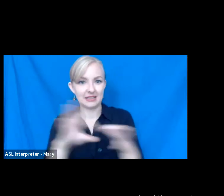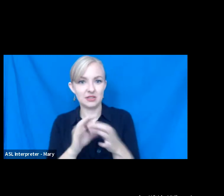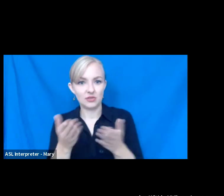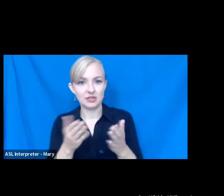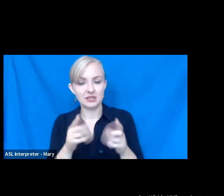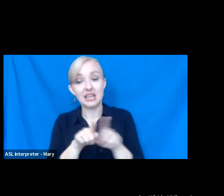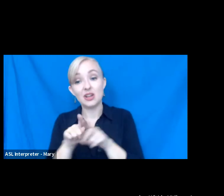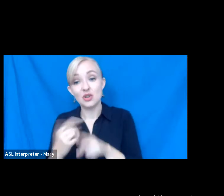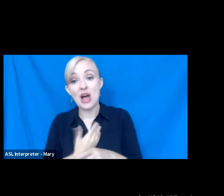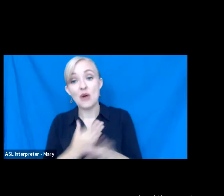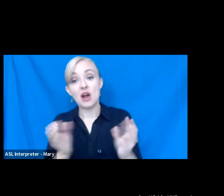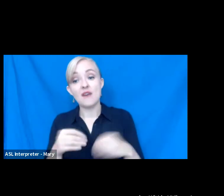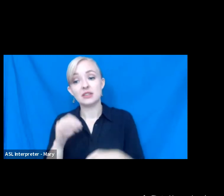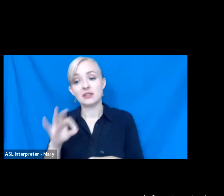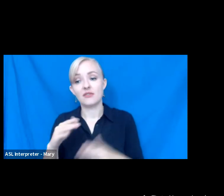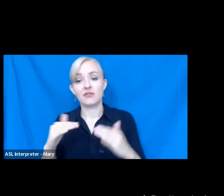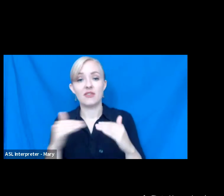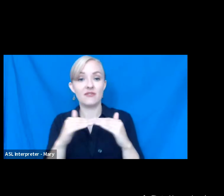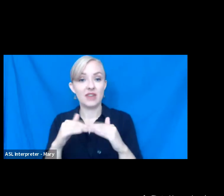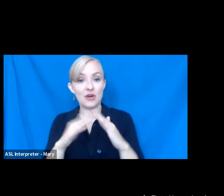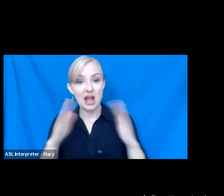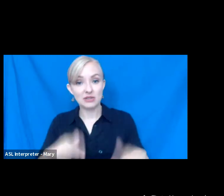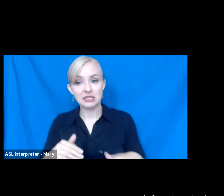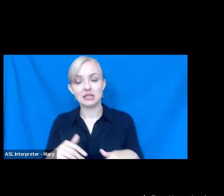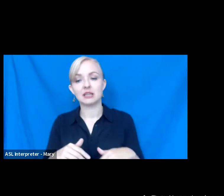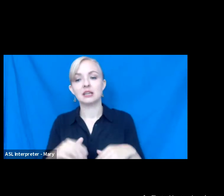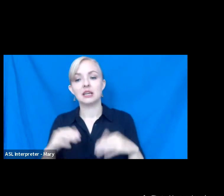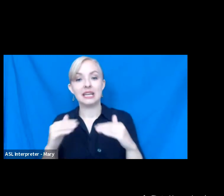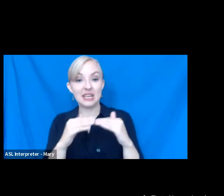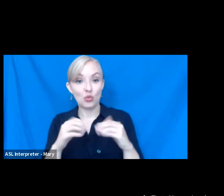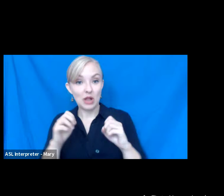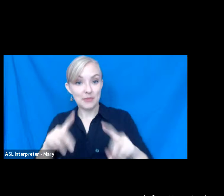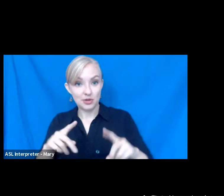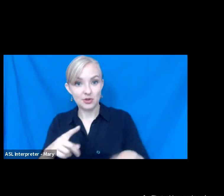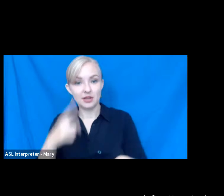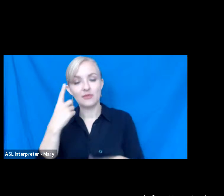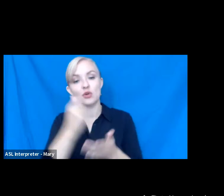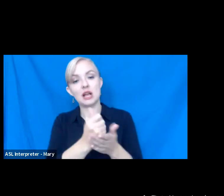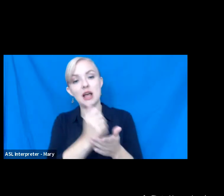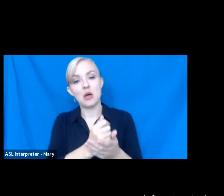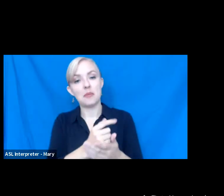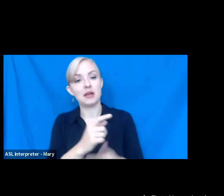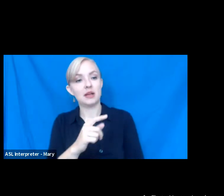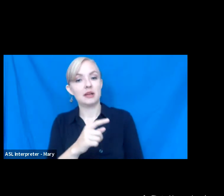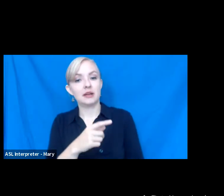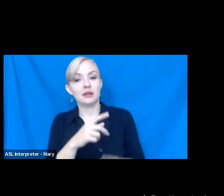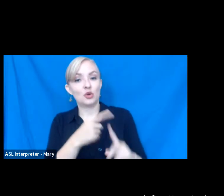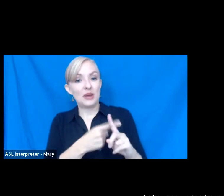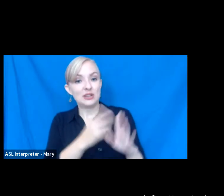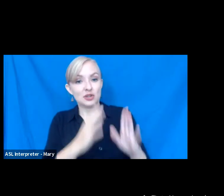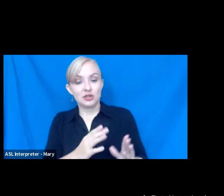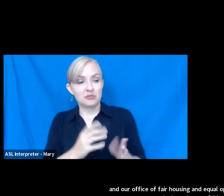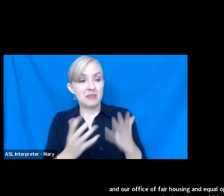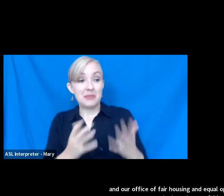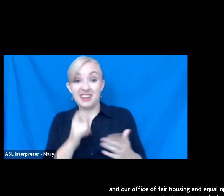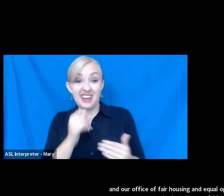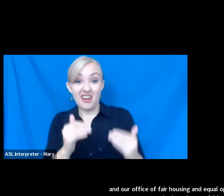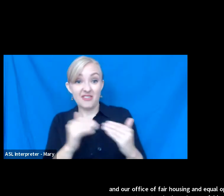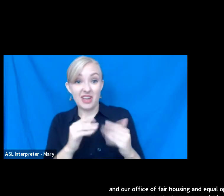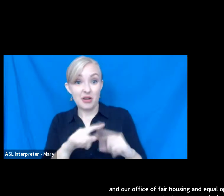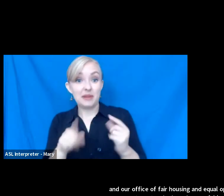Fair Housing and Equal Opportunity helps tenants who have been unfairly evicted and maybe facing racism or